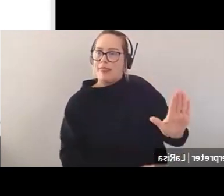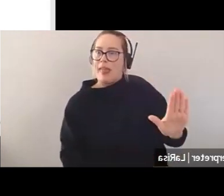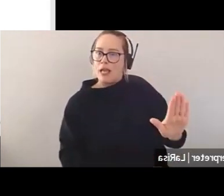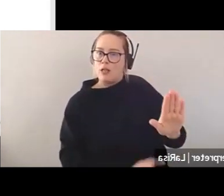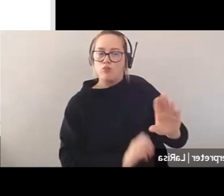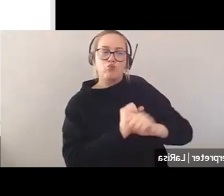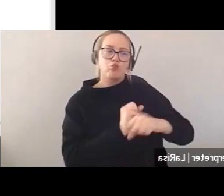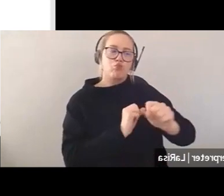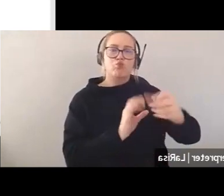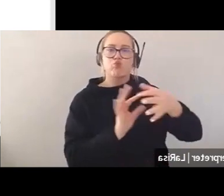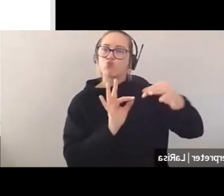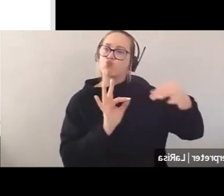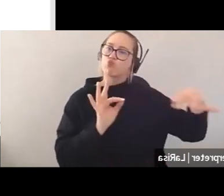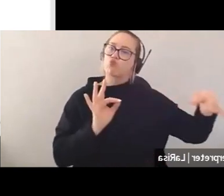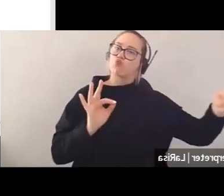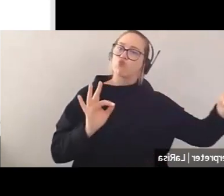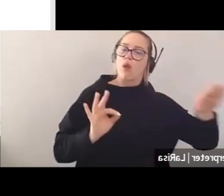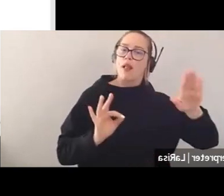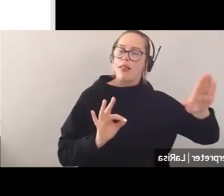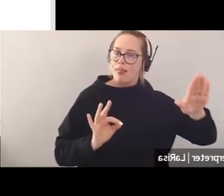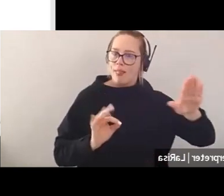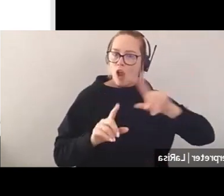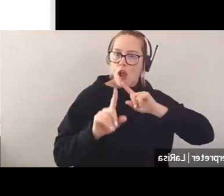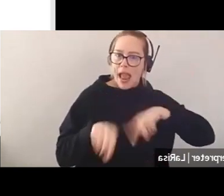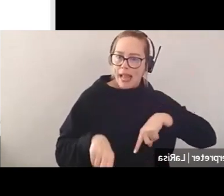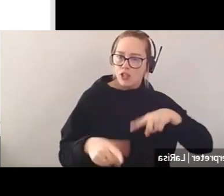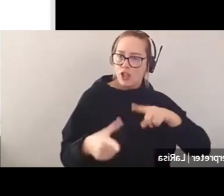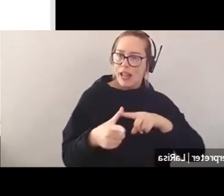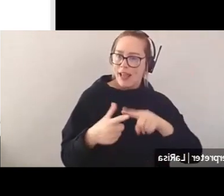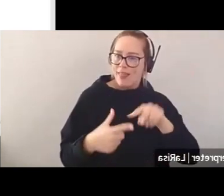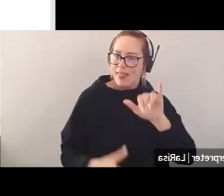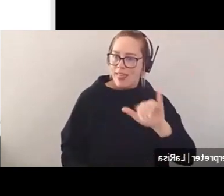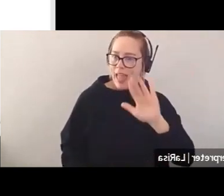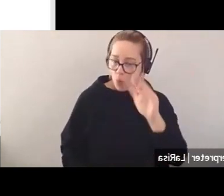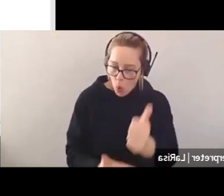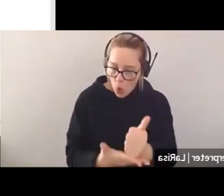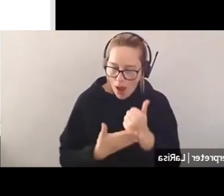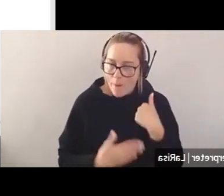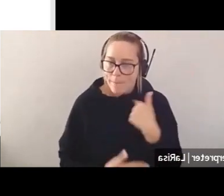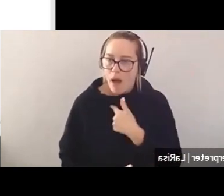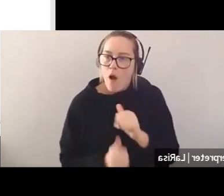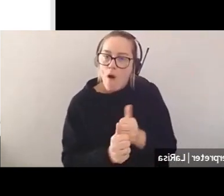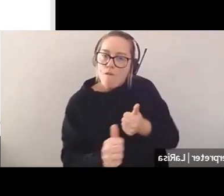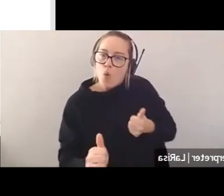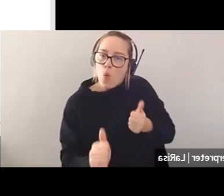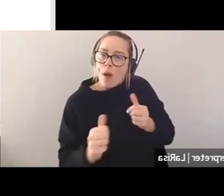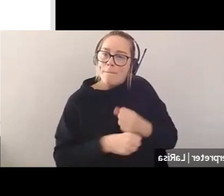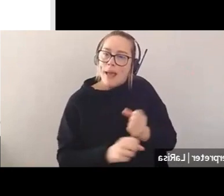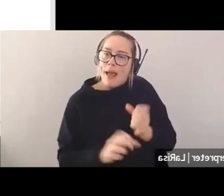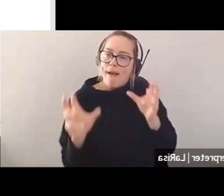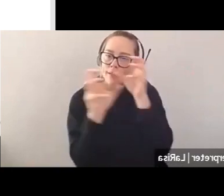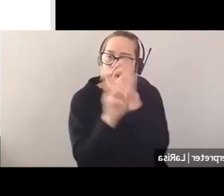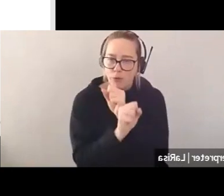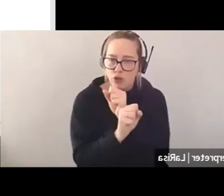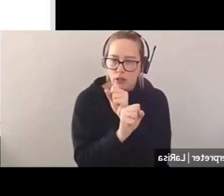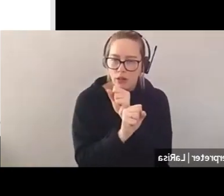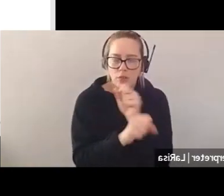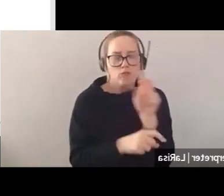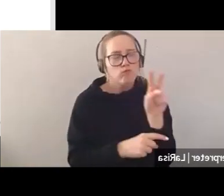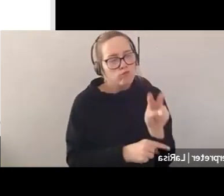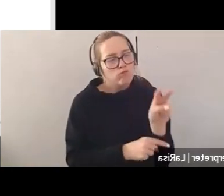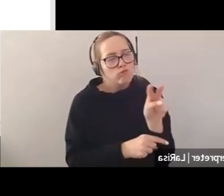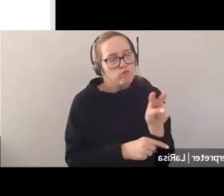Allowing people to talk to us about what their experiences are. Listening skills are key to avoid making